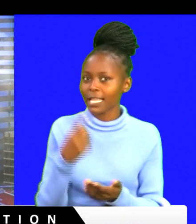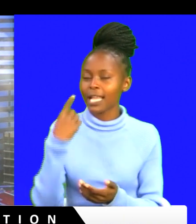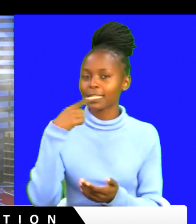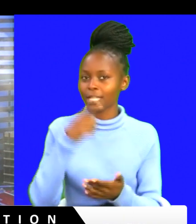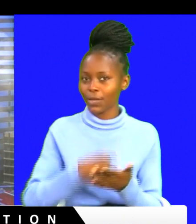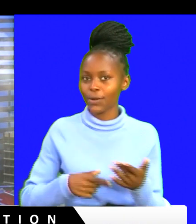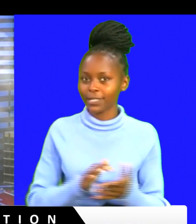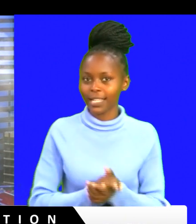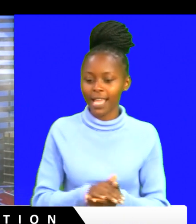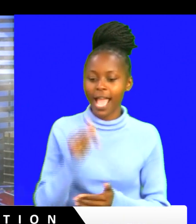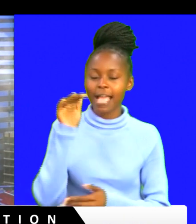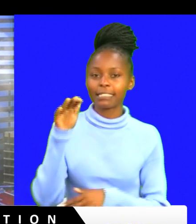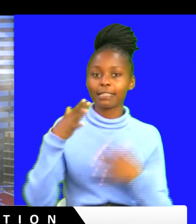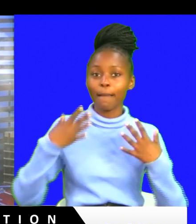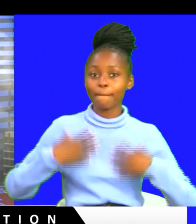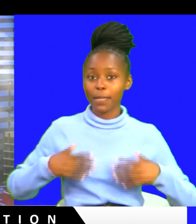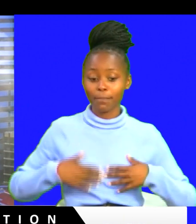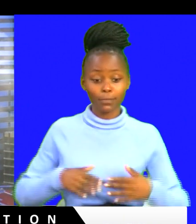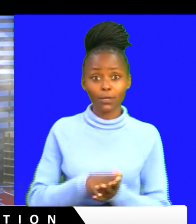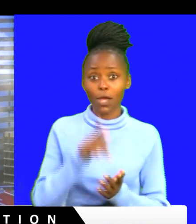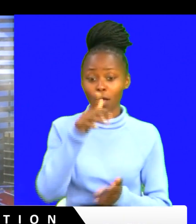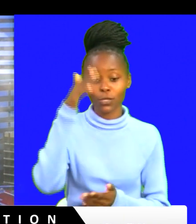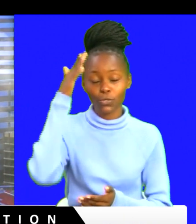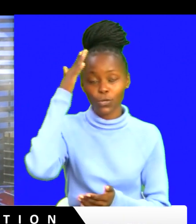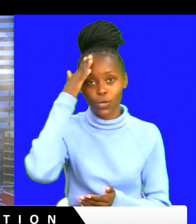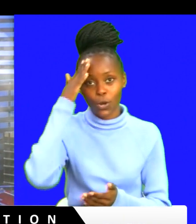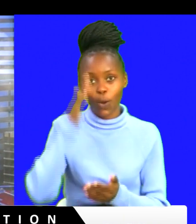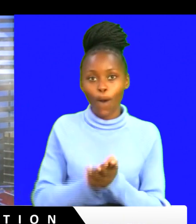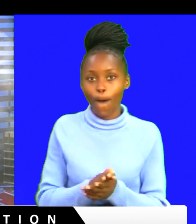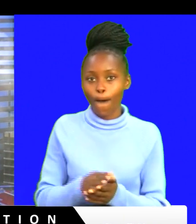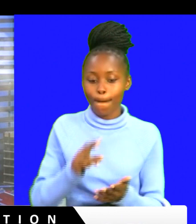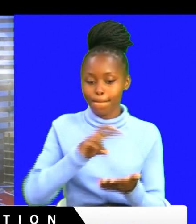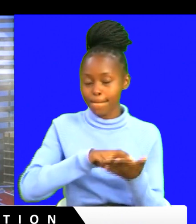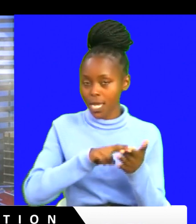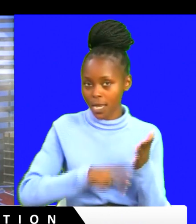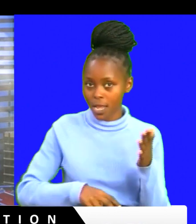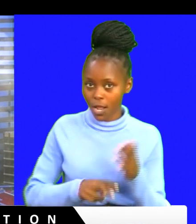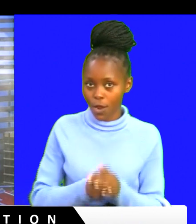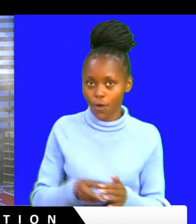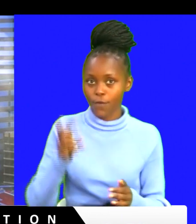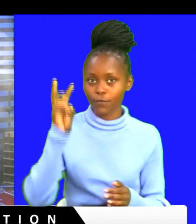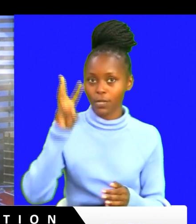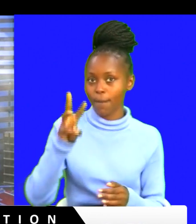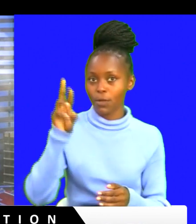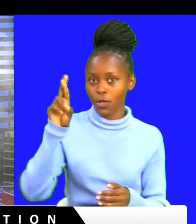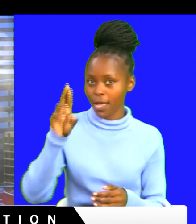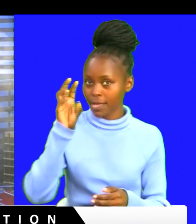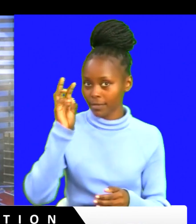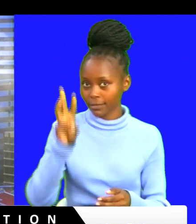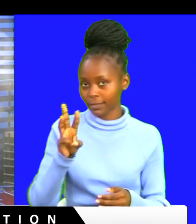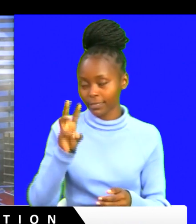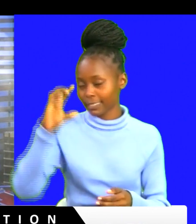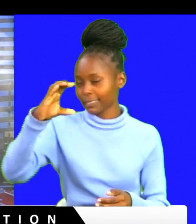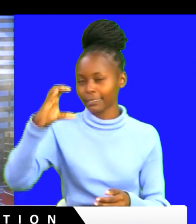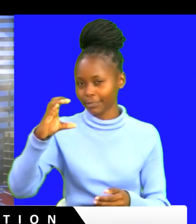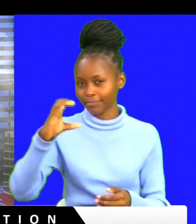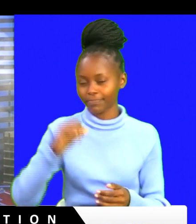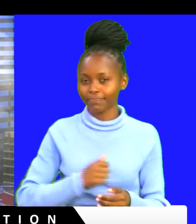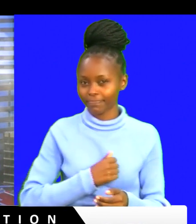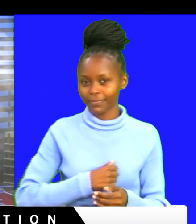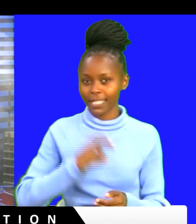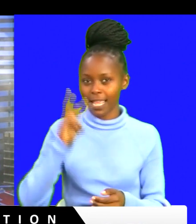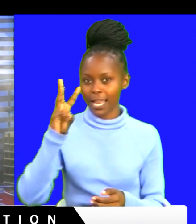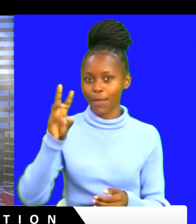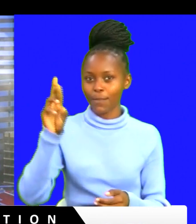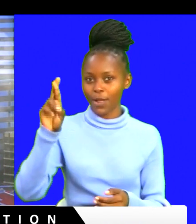anauliza watu, do you know the meaning of WRC? Acha nisianze sijui nini I did